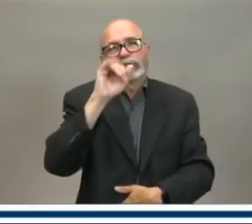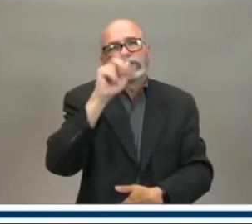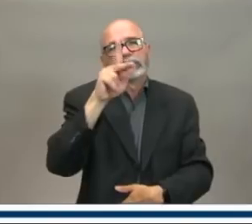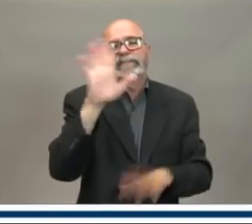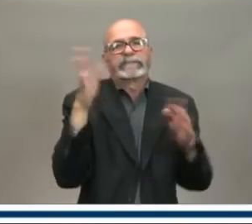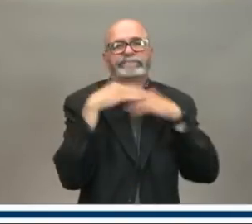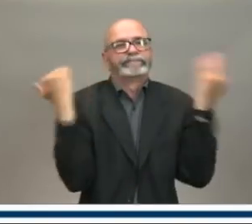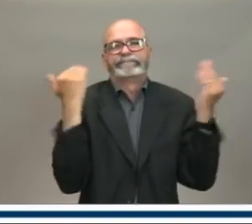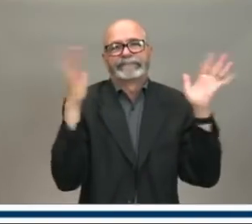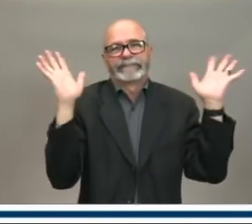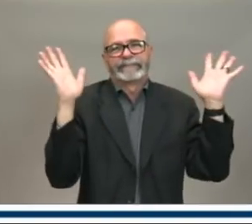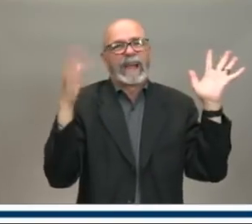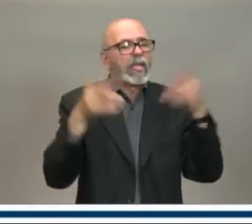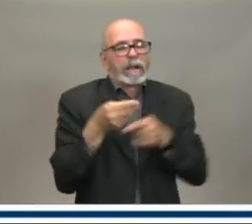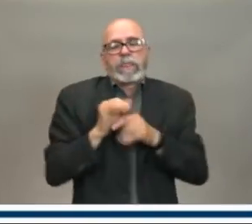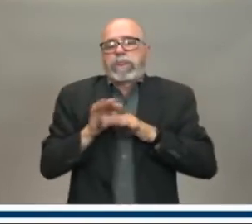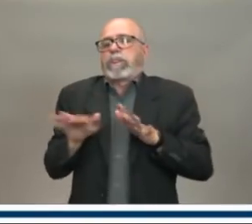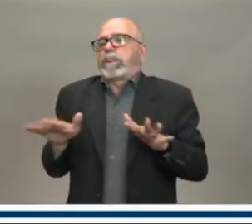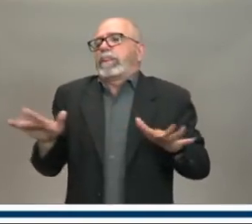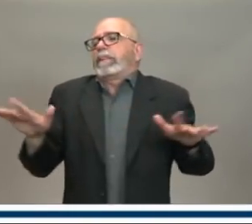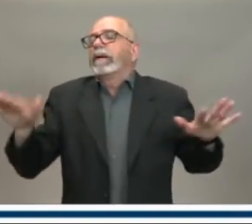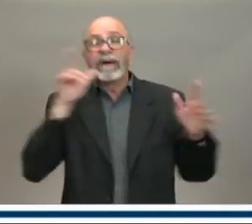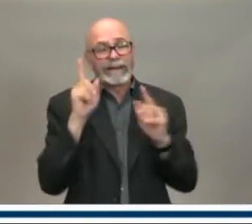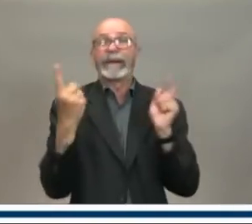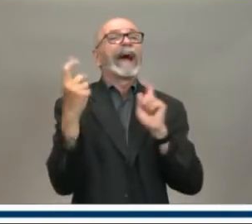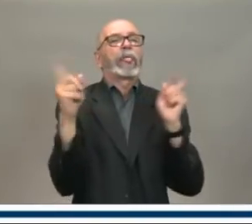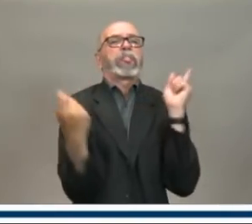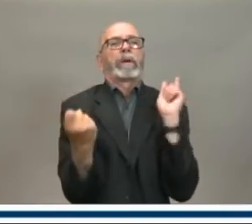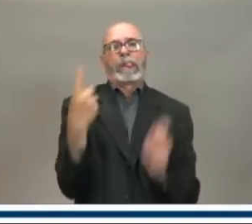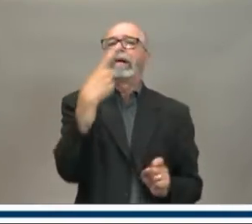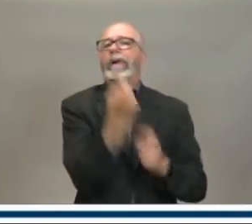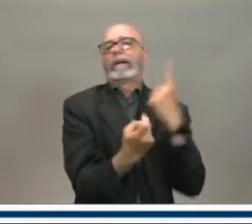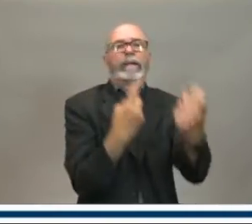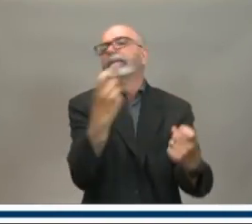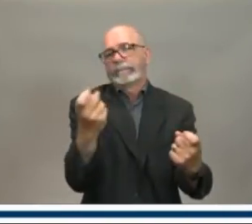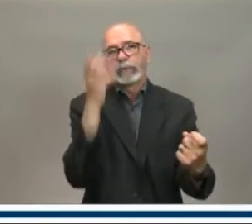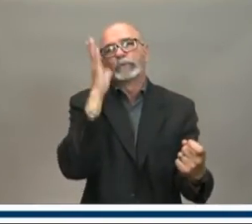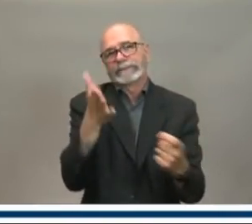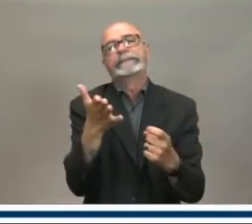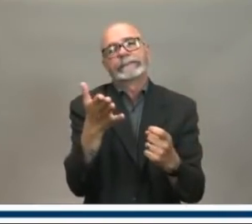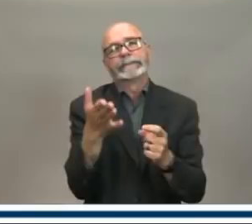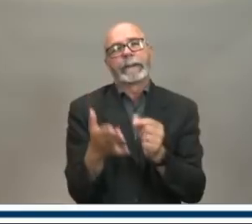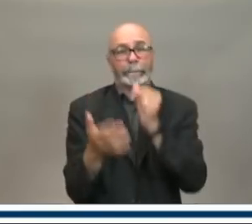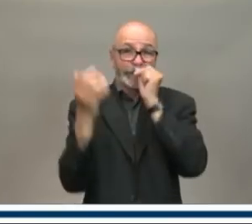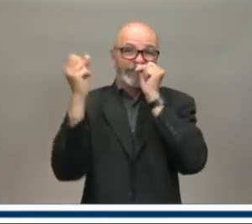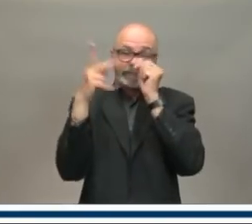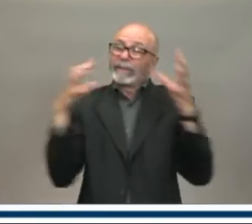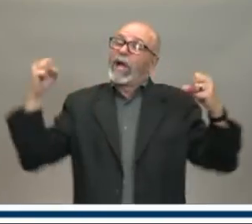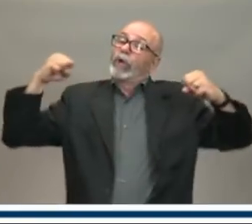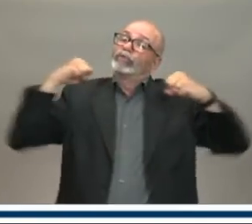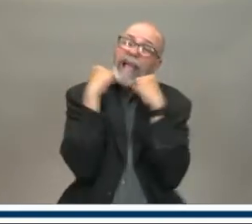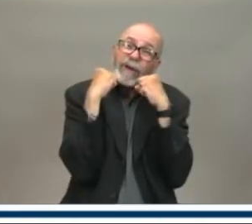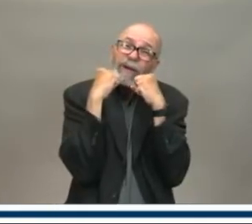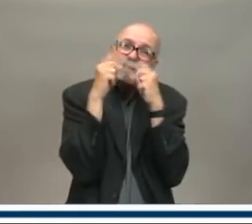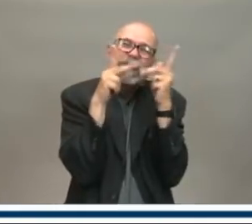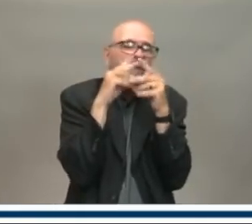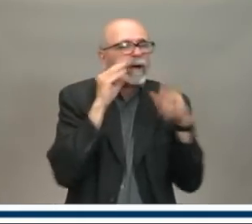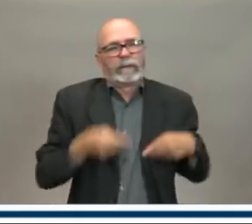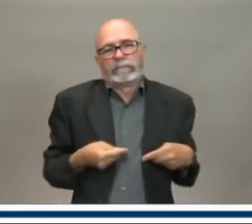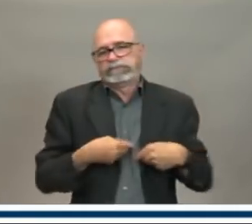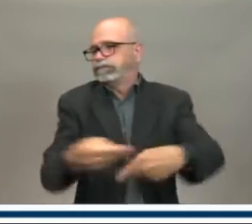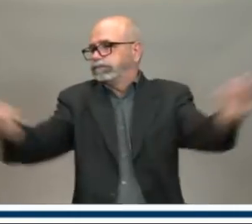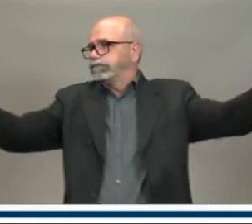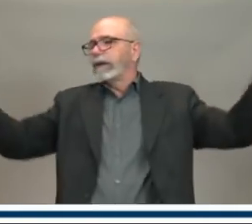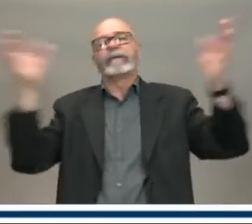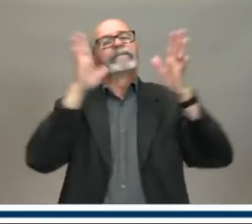transmission of COVID-19, and they're high risk because you can have large numbers of people exposed that can spark a significant amount